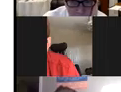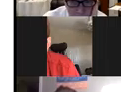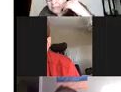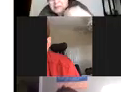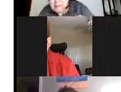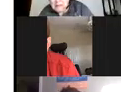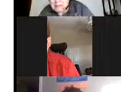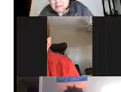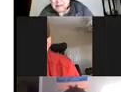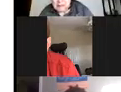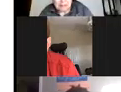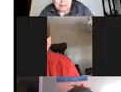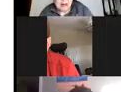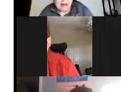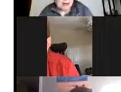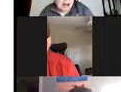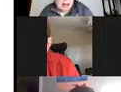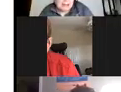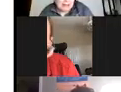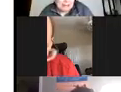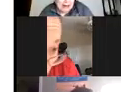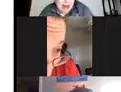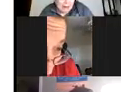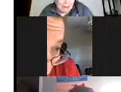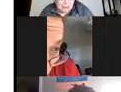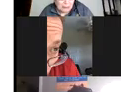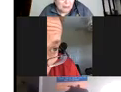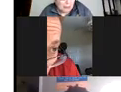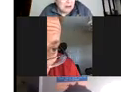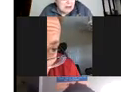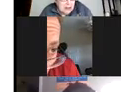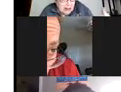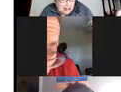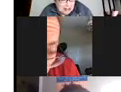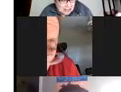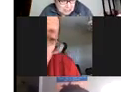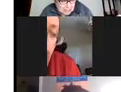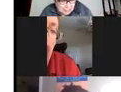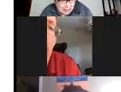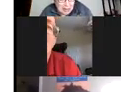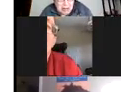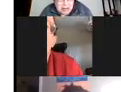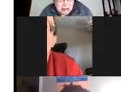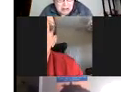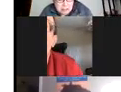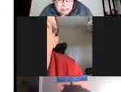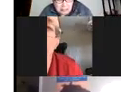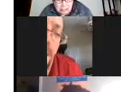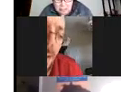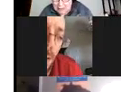yeah, sometimes the people that I leave out or unintentionally